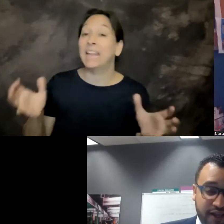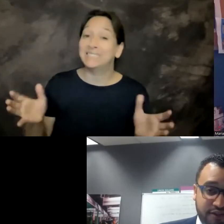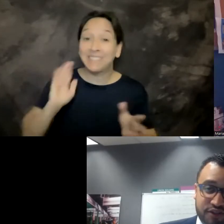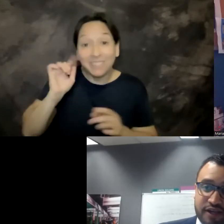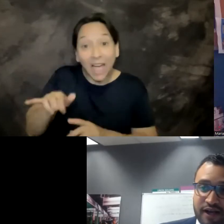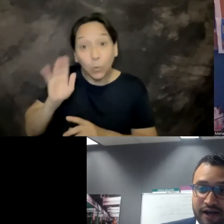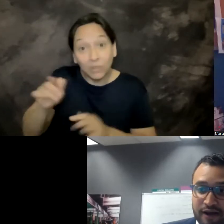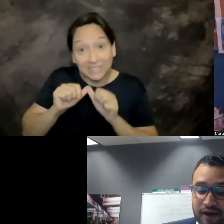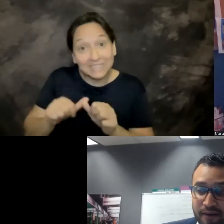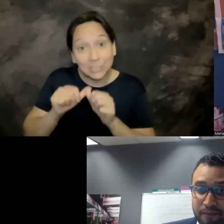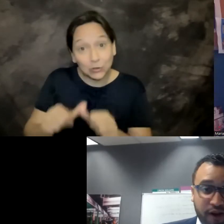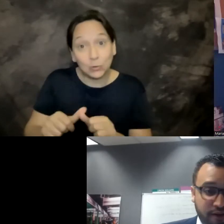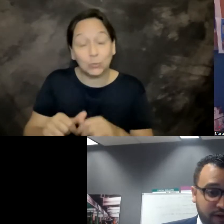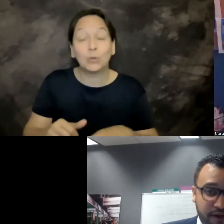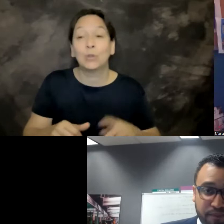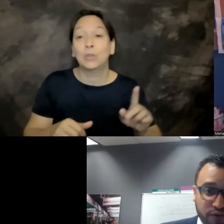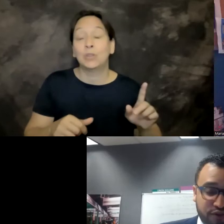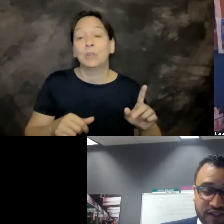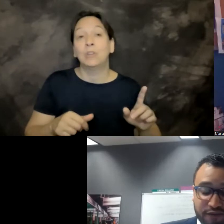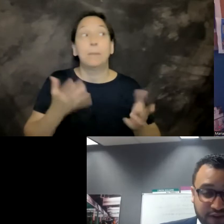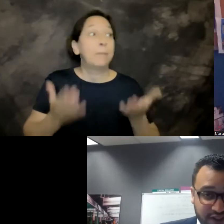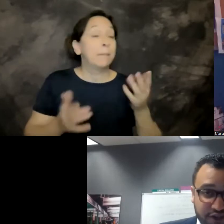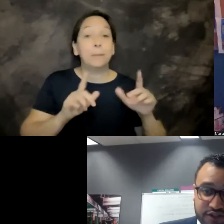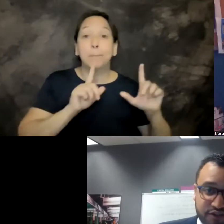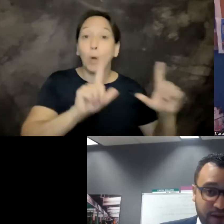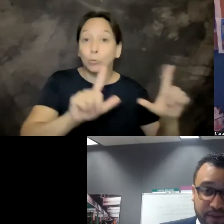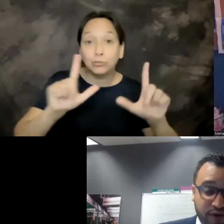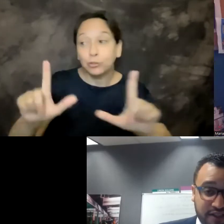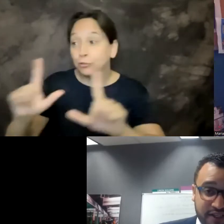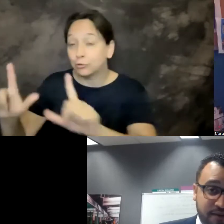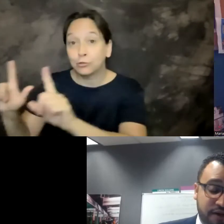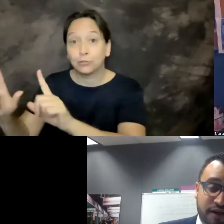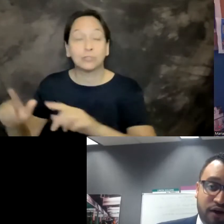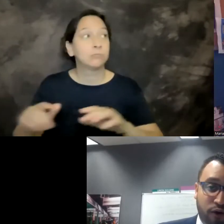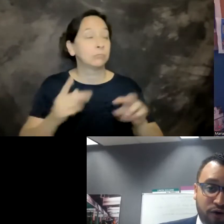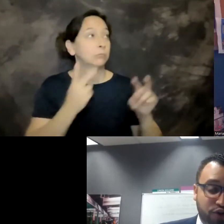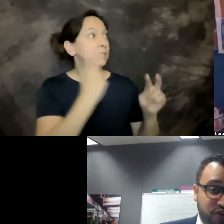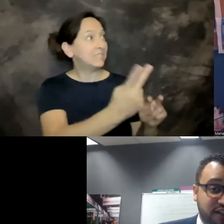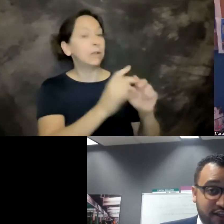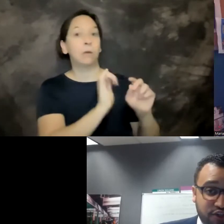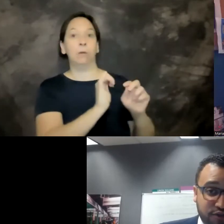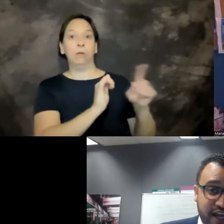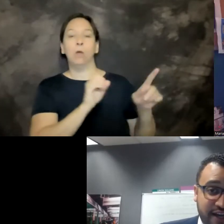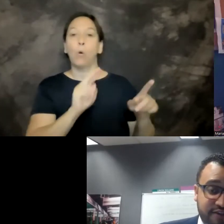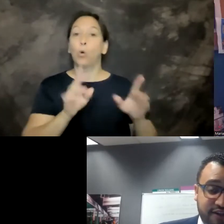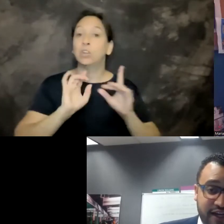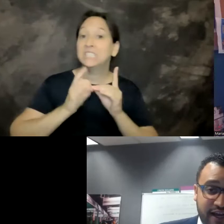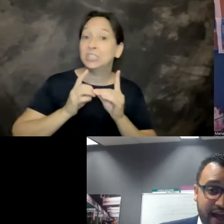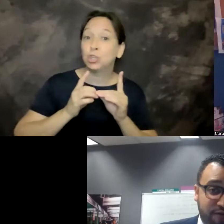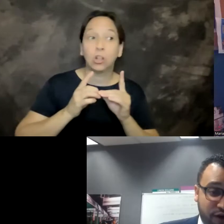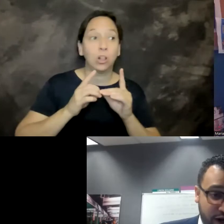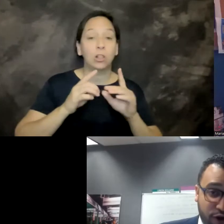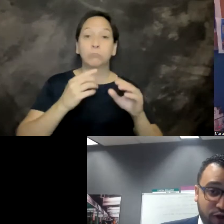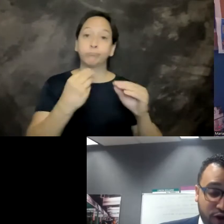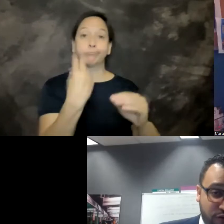whether it's putting posters at different stations so that people can see them, or using digital signs